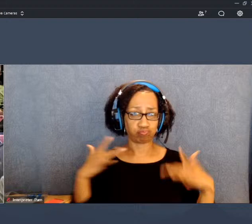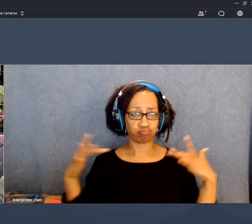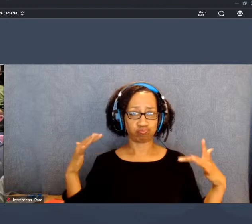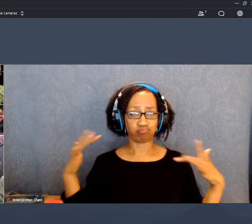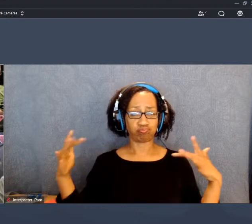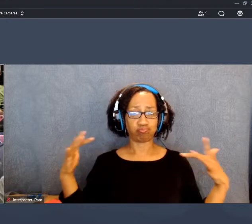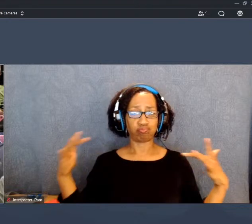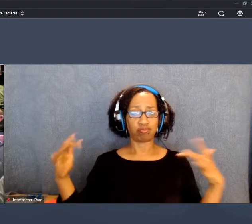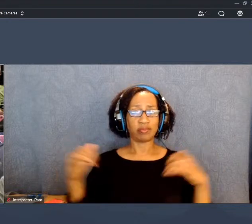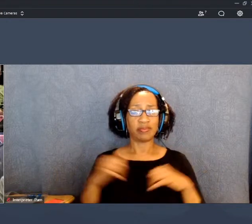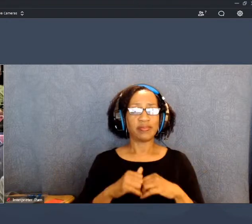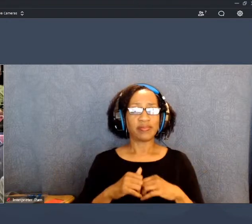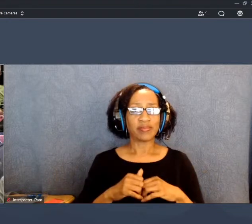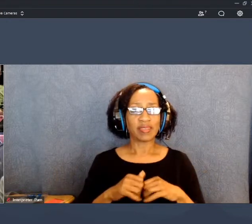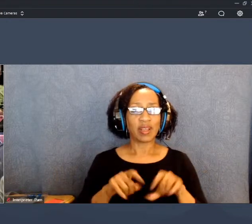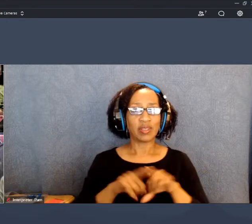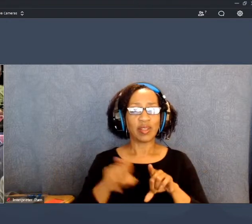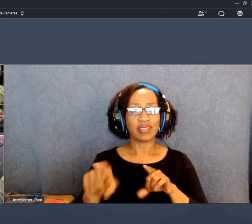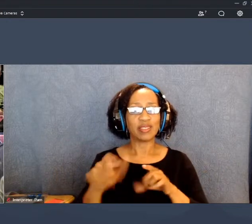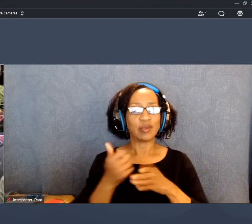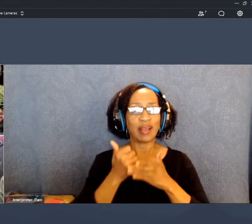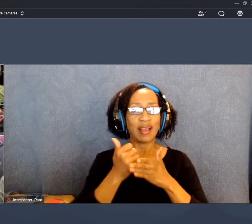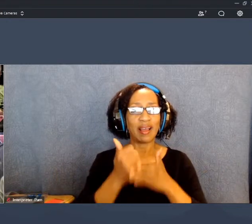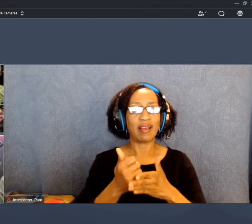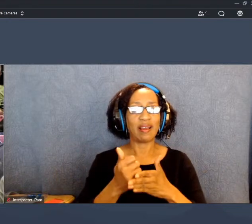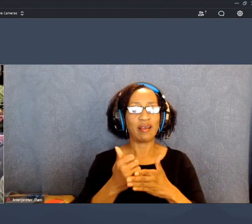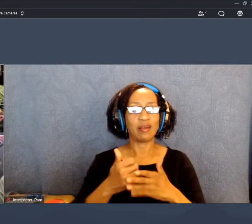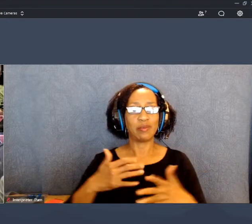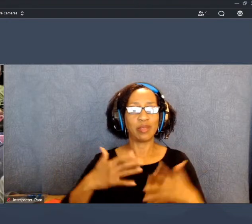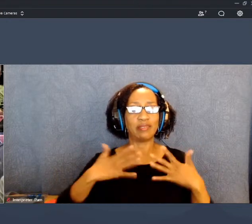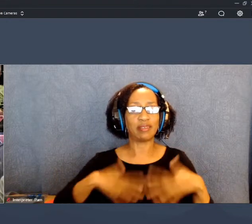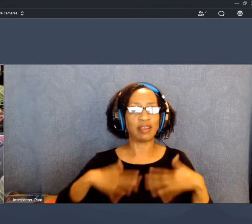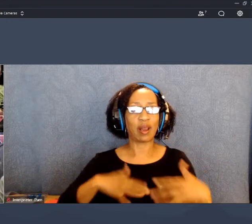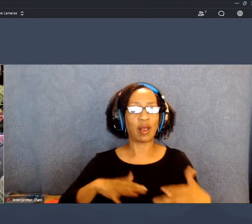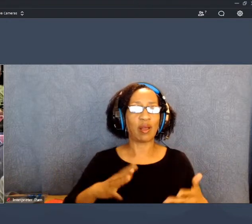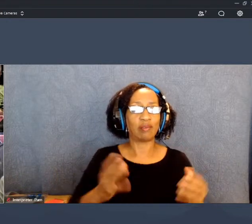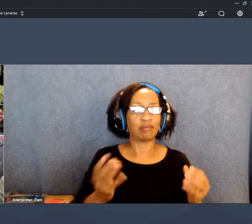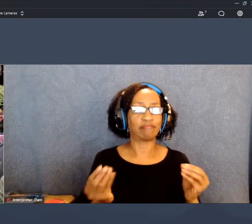adorning your outfits. But we appreciate you and thank you once again.